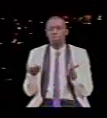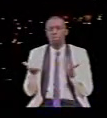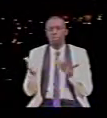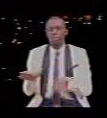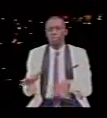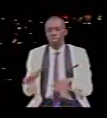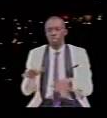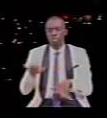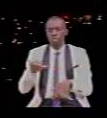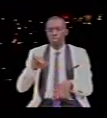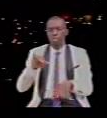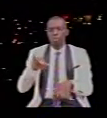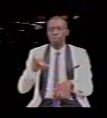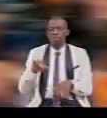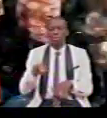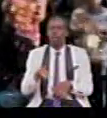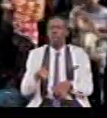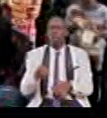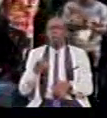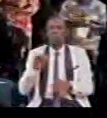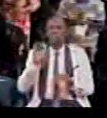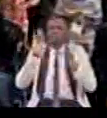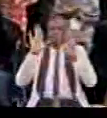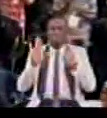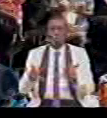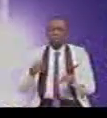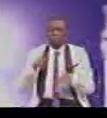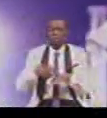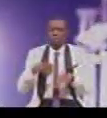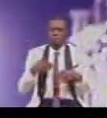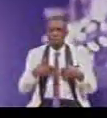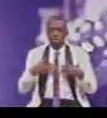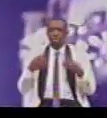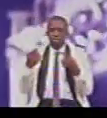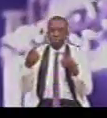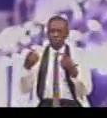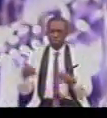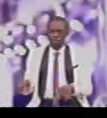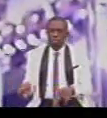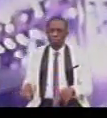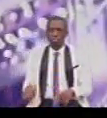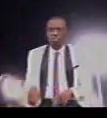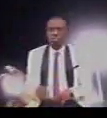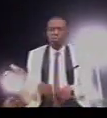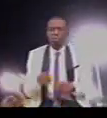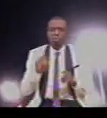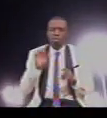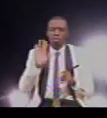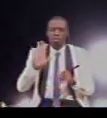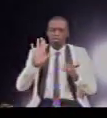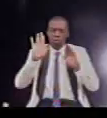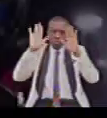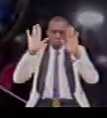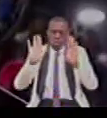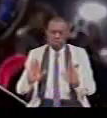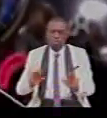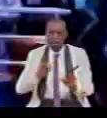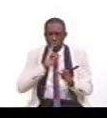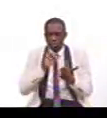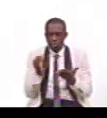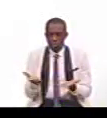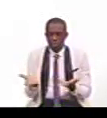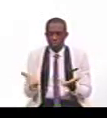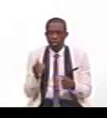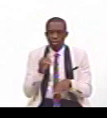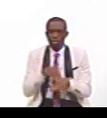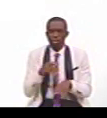Miracle time has come your time to encounter the god of miracles signs and wonders is here at